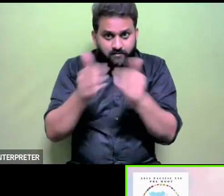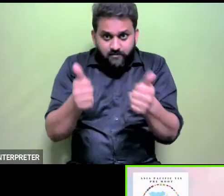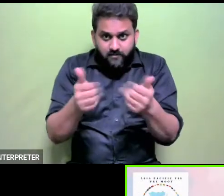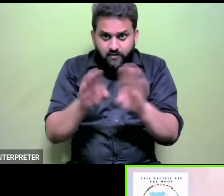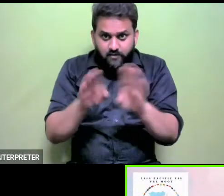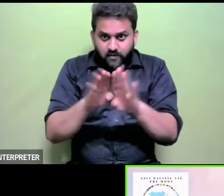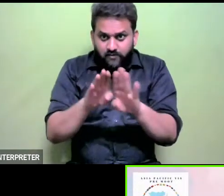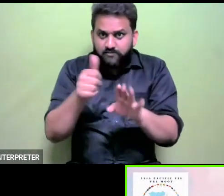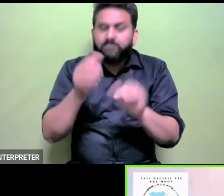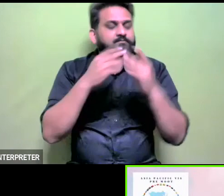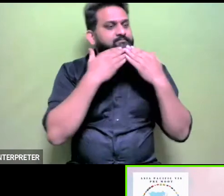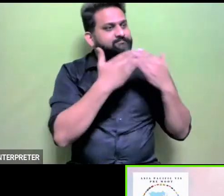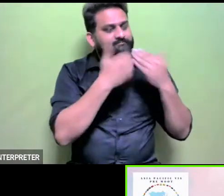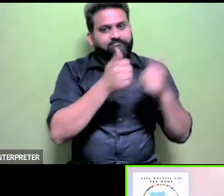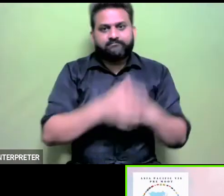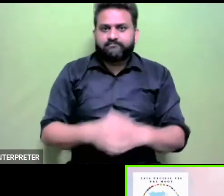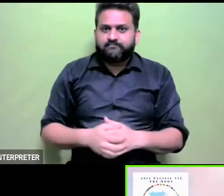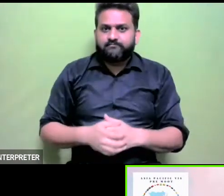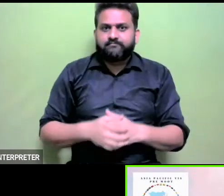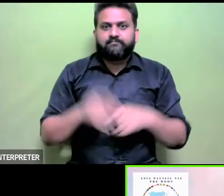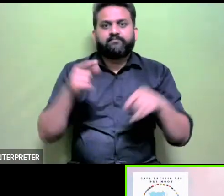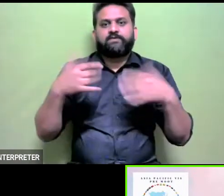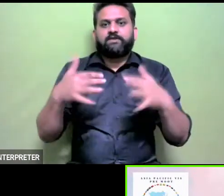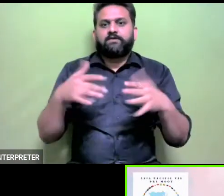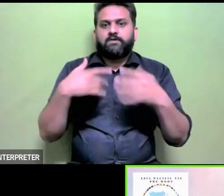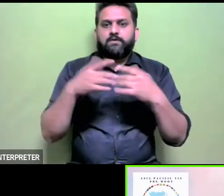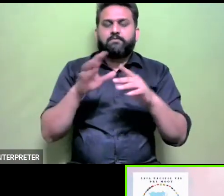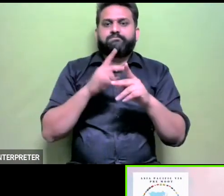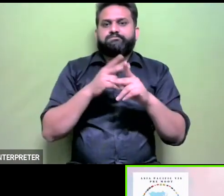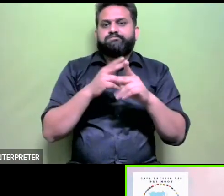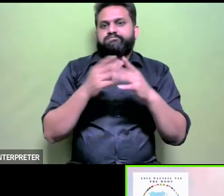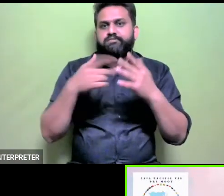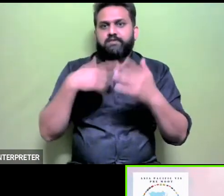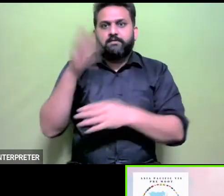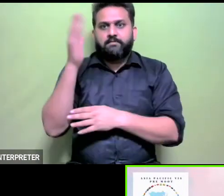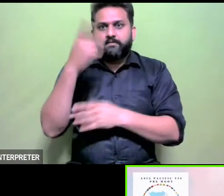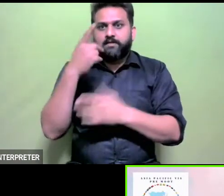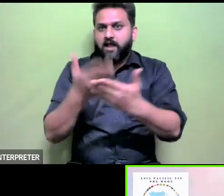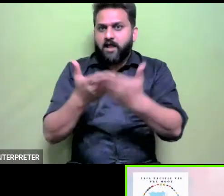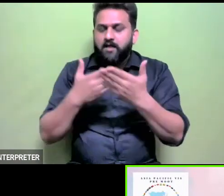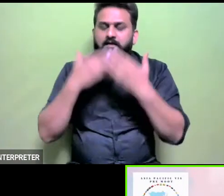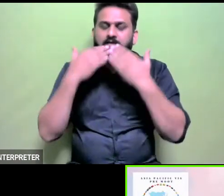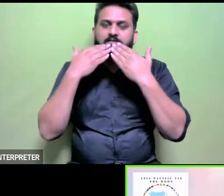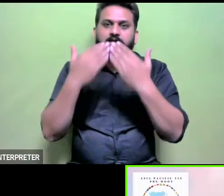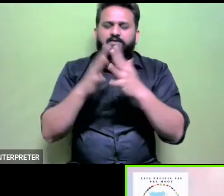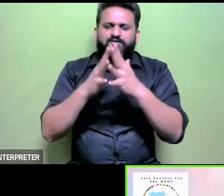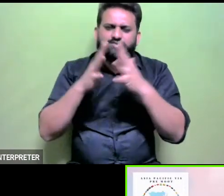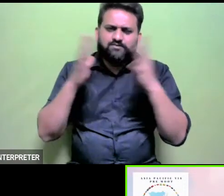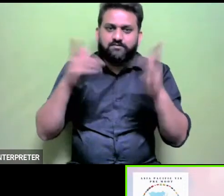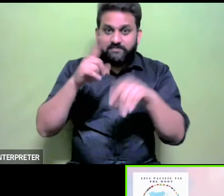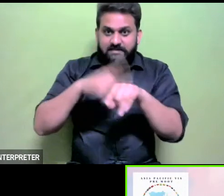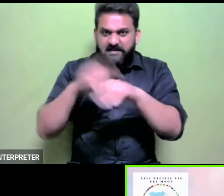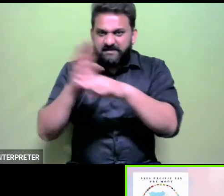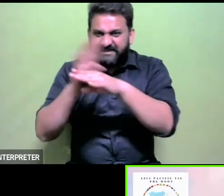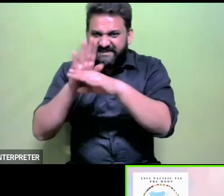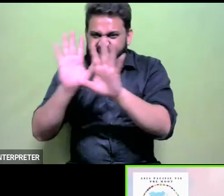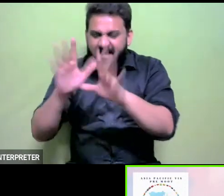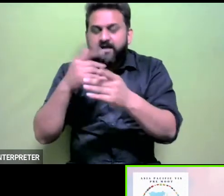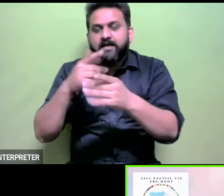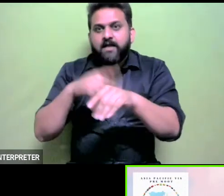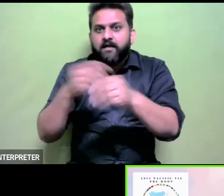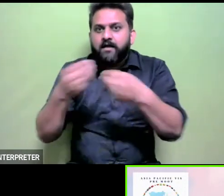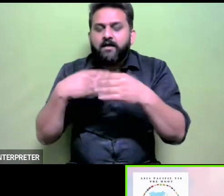Thank you. Right, sir. It was an honor for us to have you present with us today, sir. Thank you so much for taking out the time from your busy schedule for